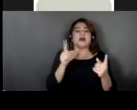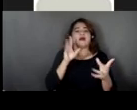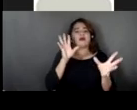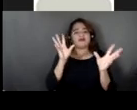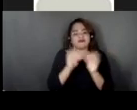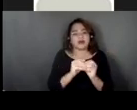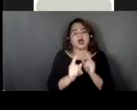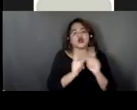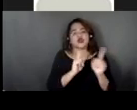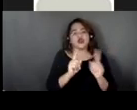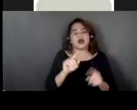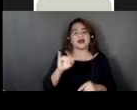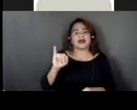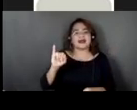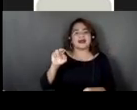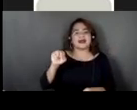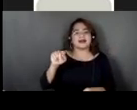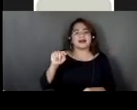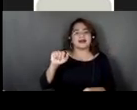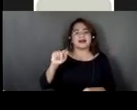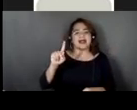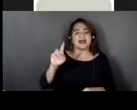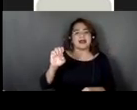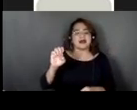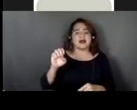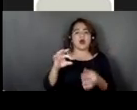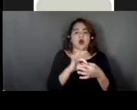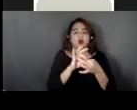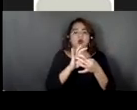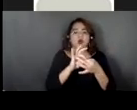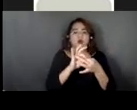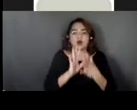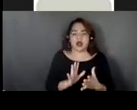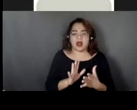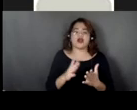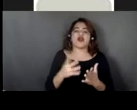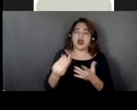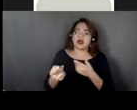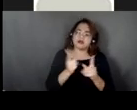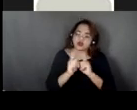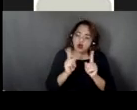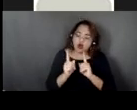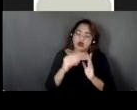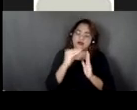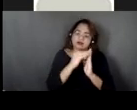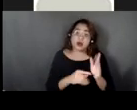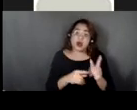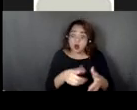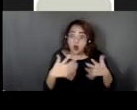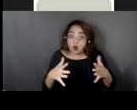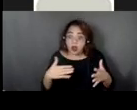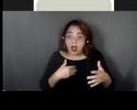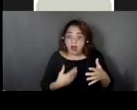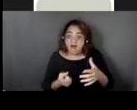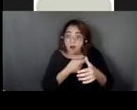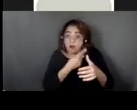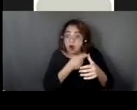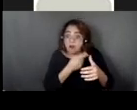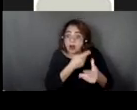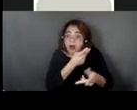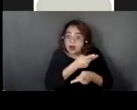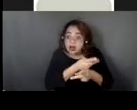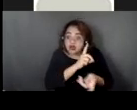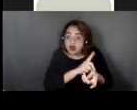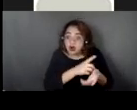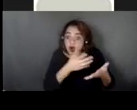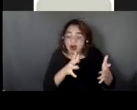And based on that, identify the services that they need to be connected with. So if somebody has a primary care doctor that they have a great relationship with